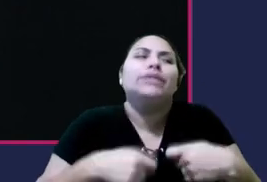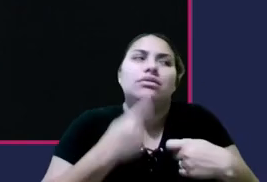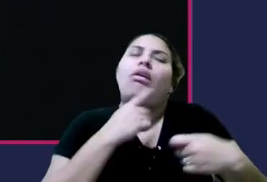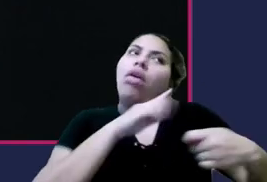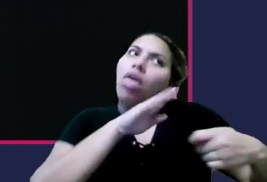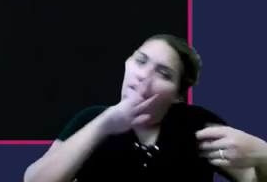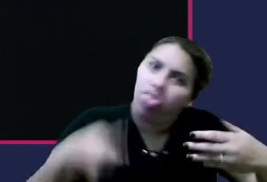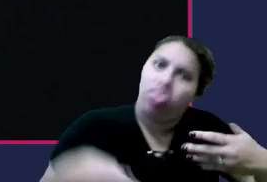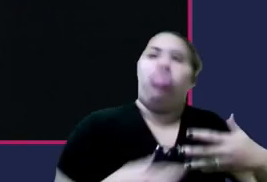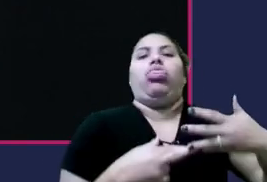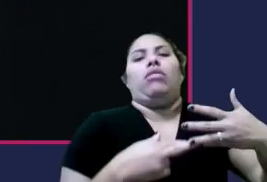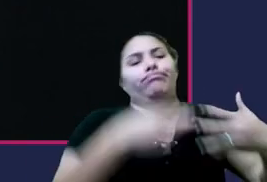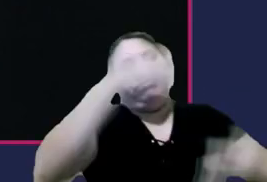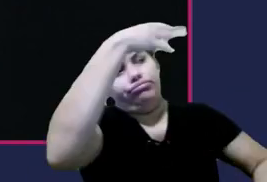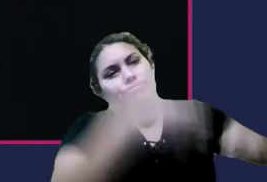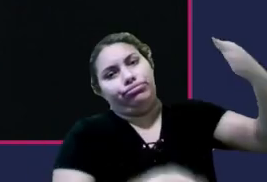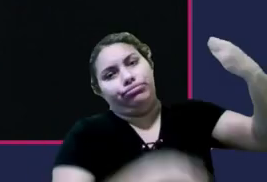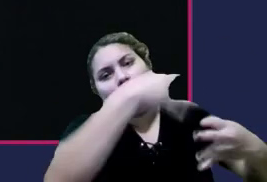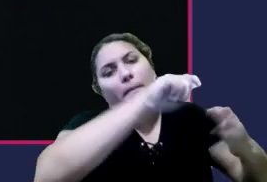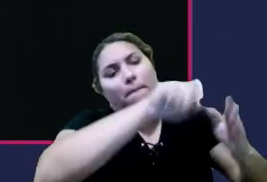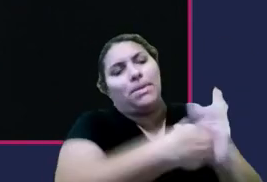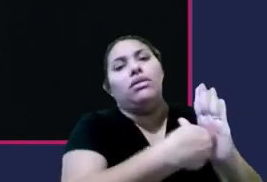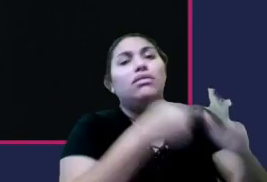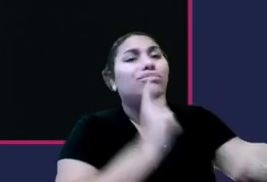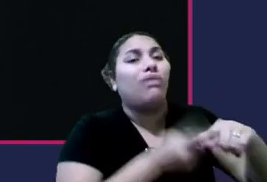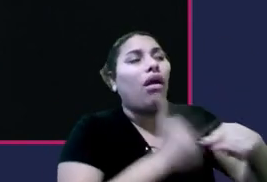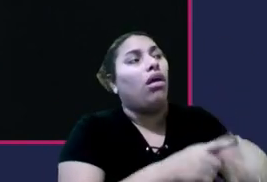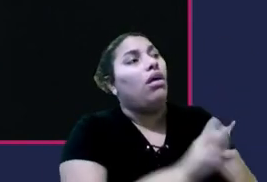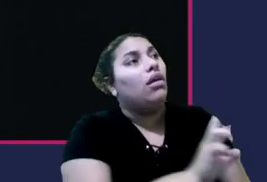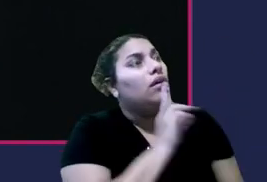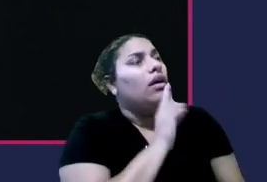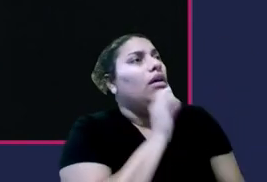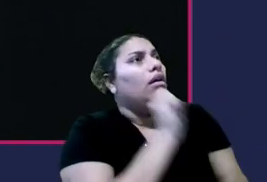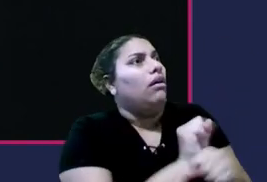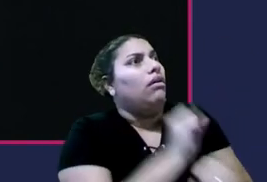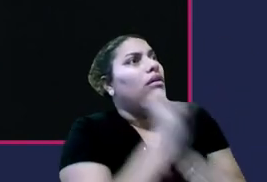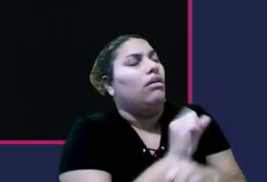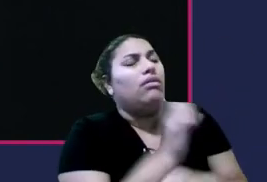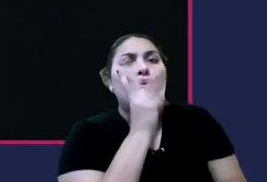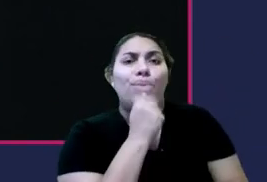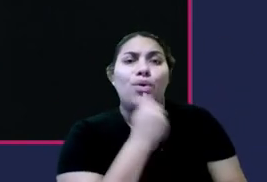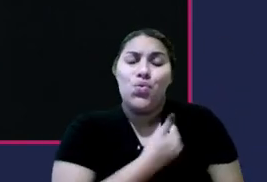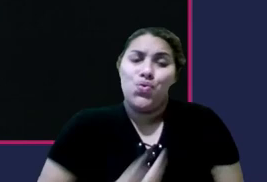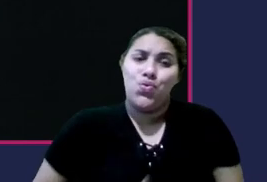unfortunately, that's what you have to do. I mean, we don't have the answer.